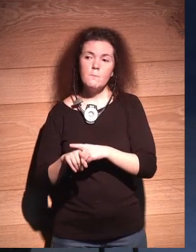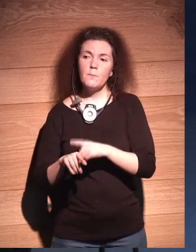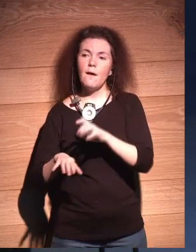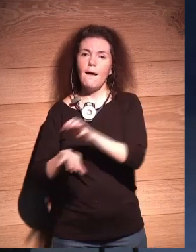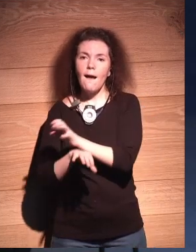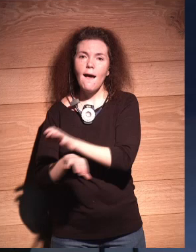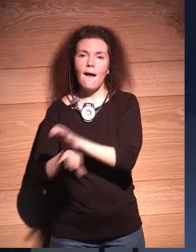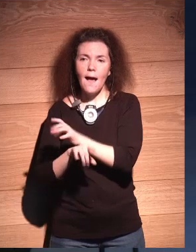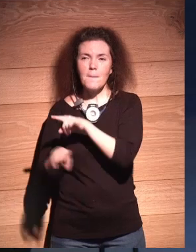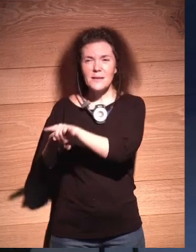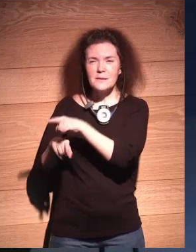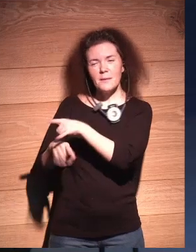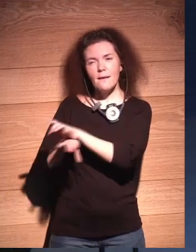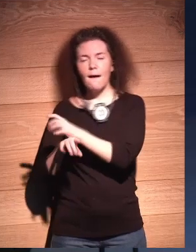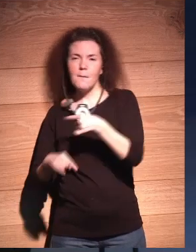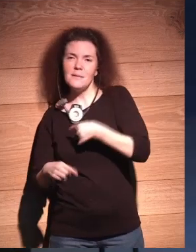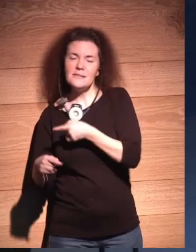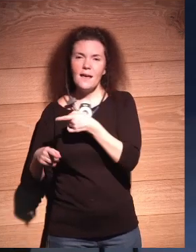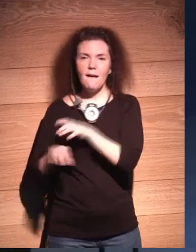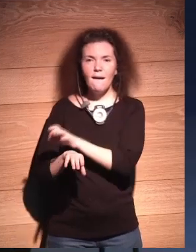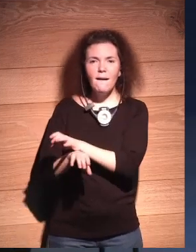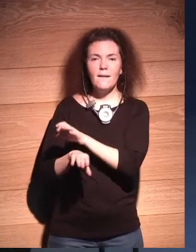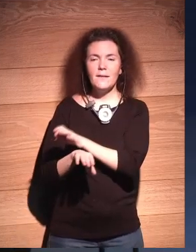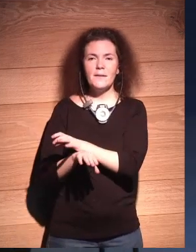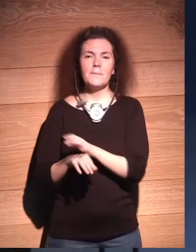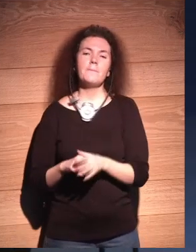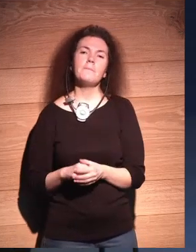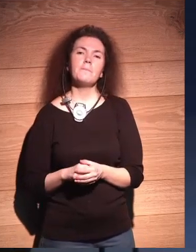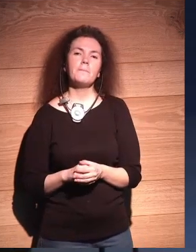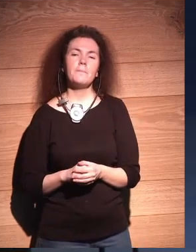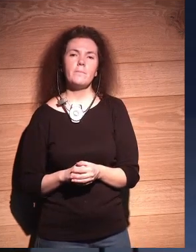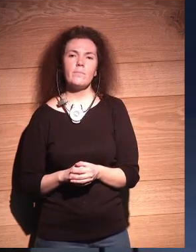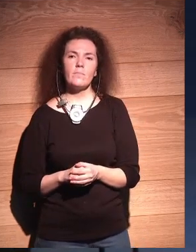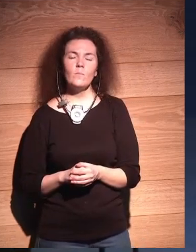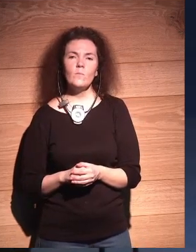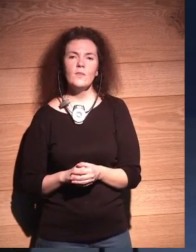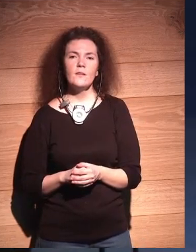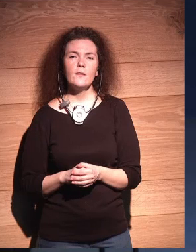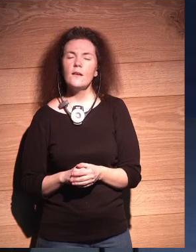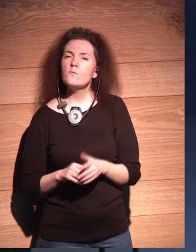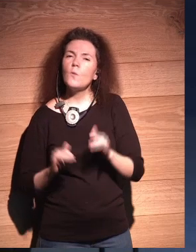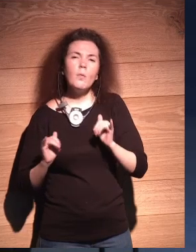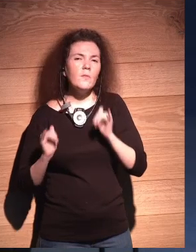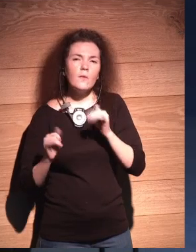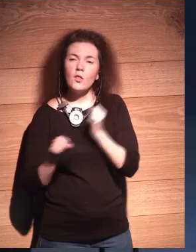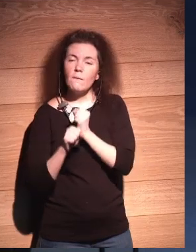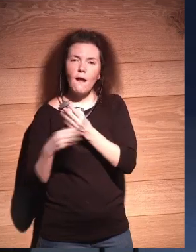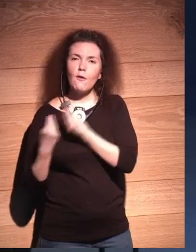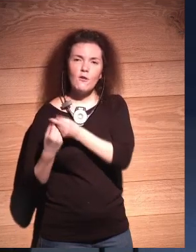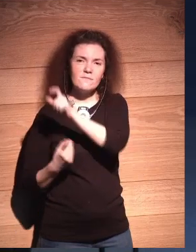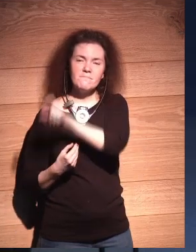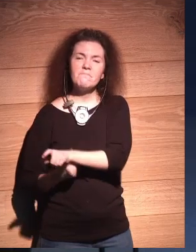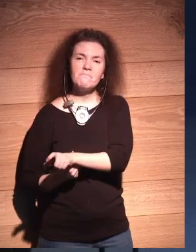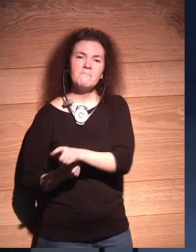There's something that is so much fun working with him and it's about